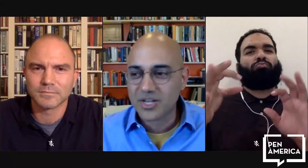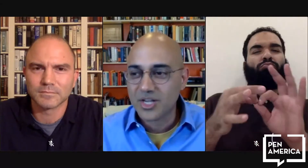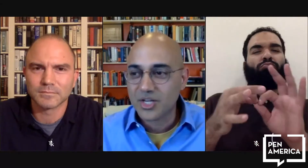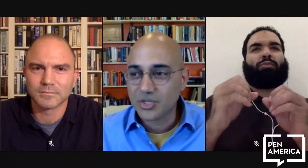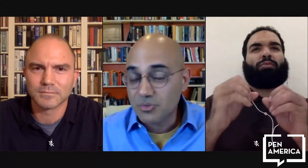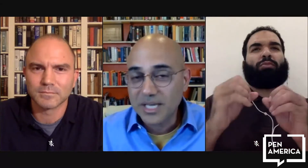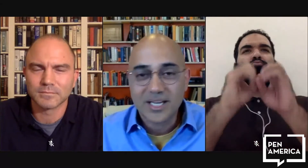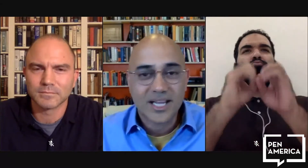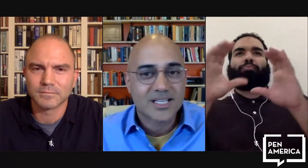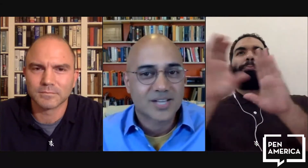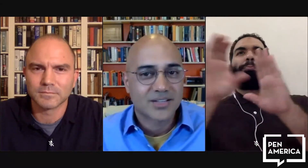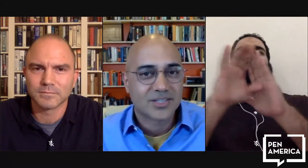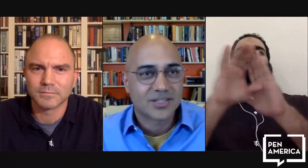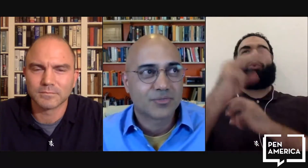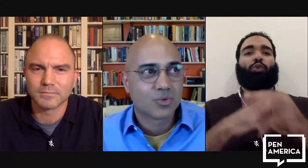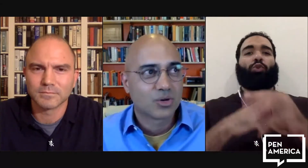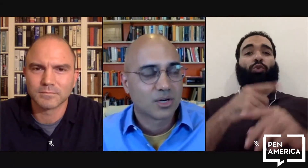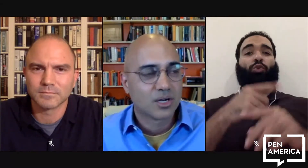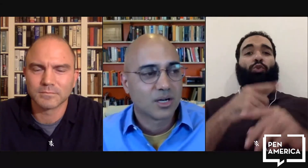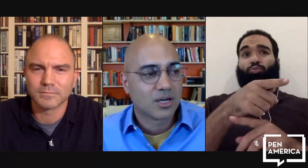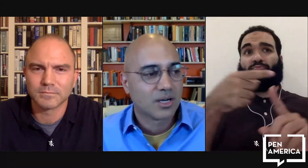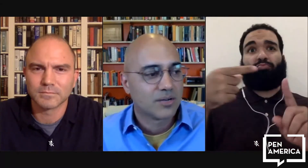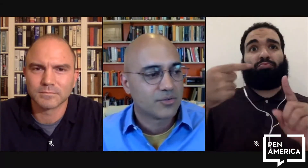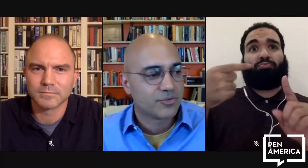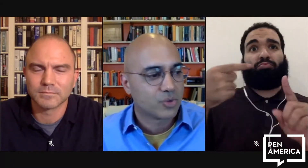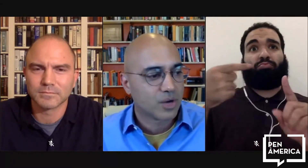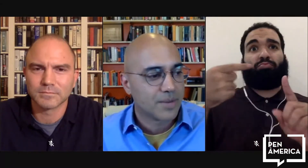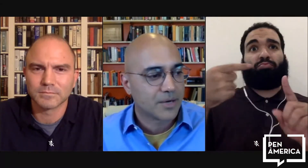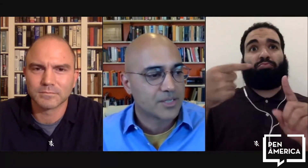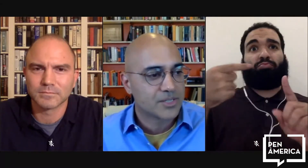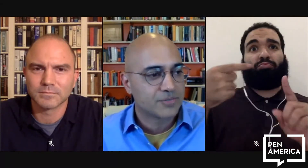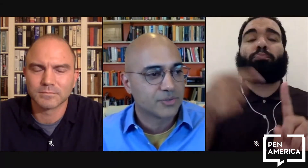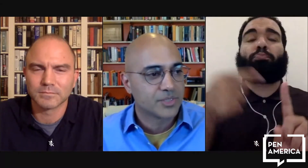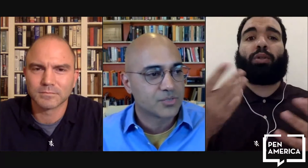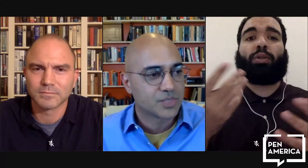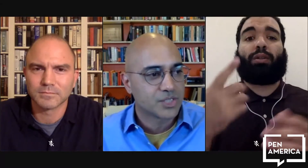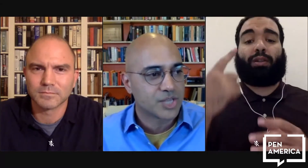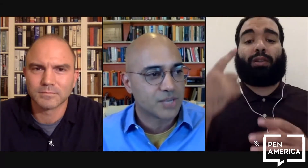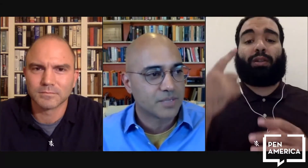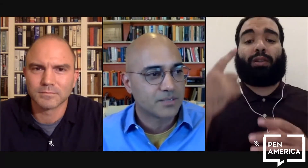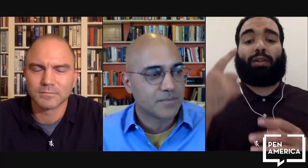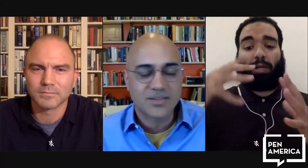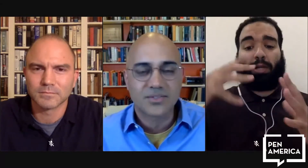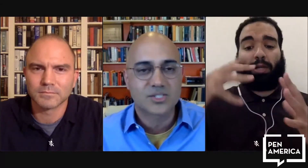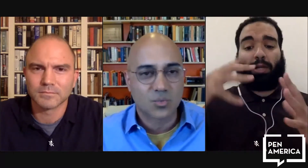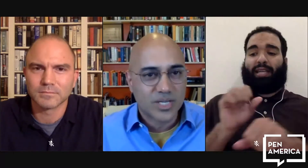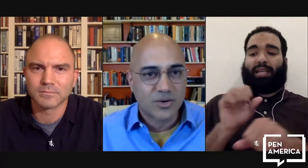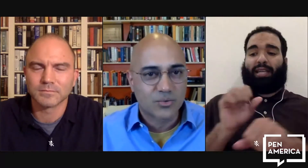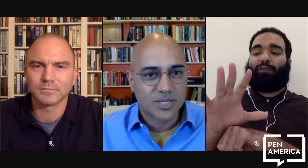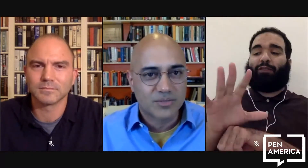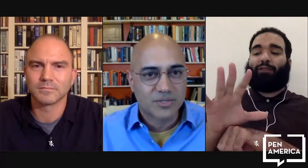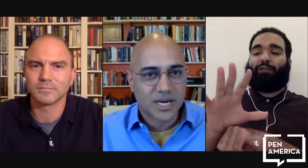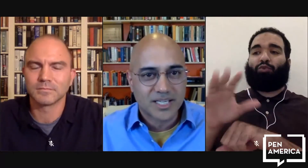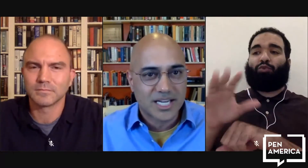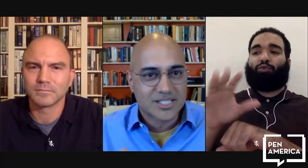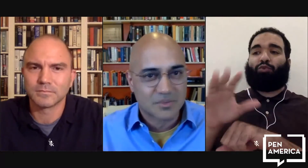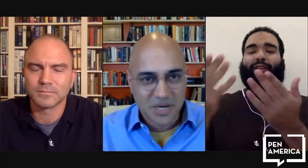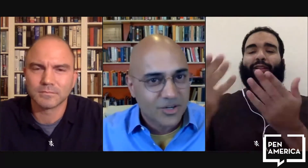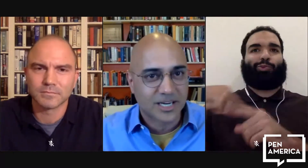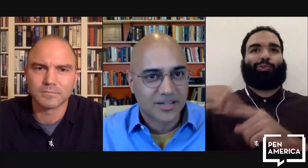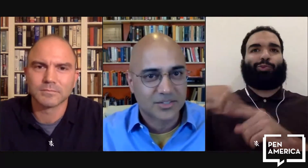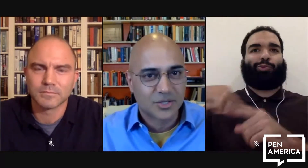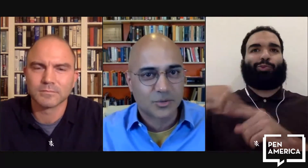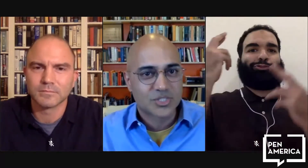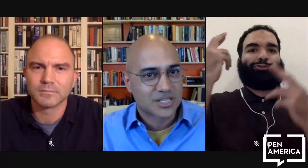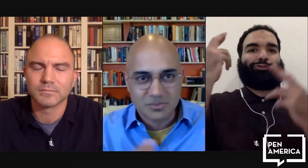together. You made a case, I think, for America's influence really shaping many things that we don't even recognize as